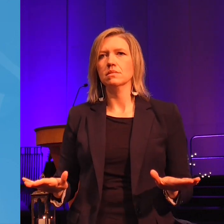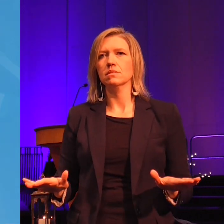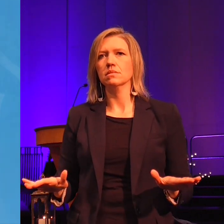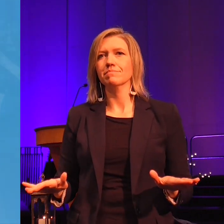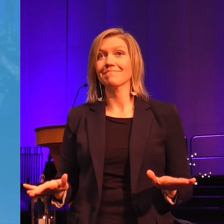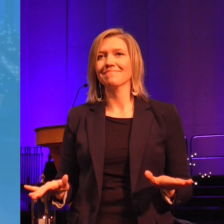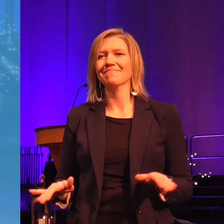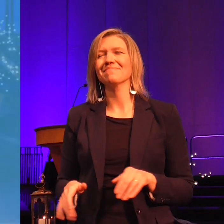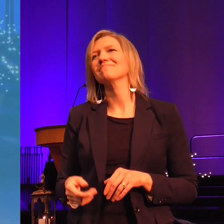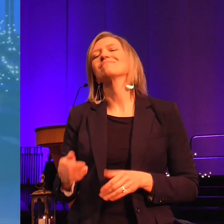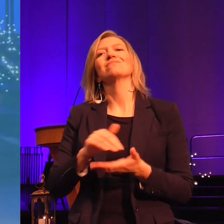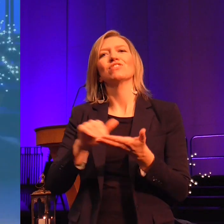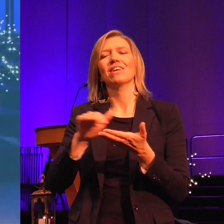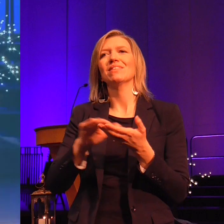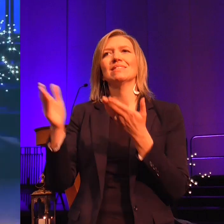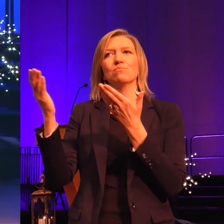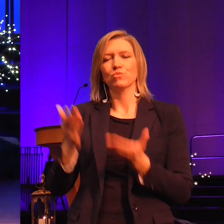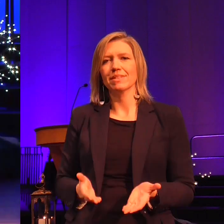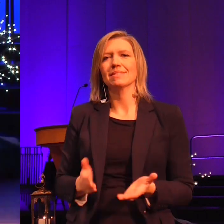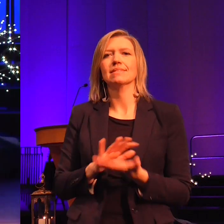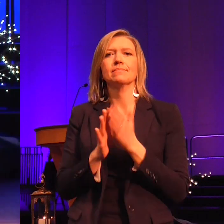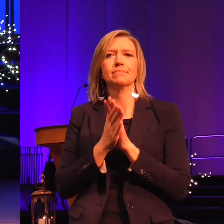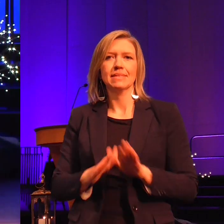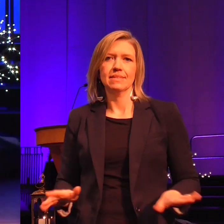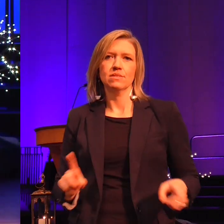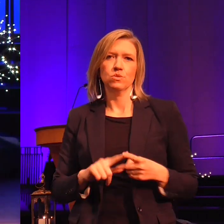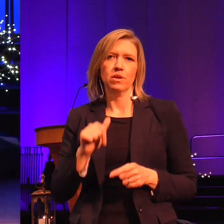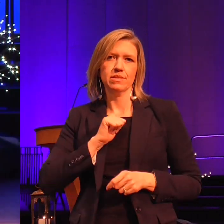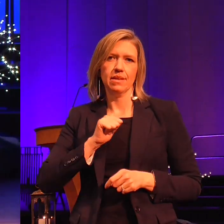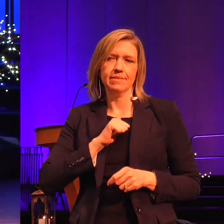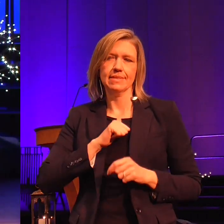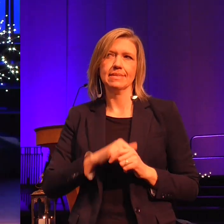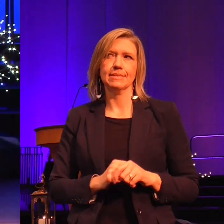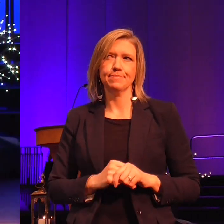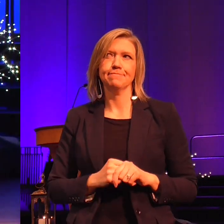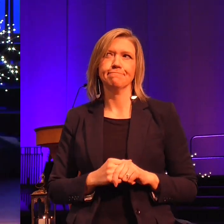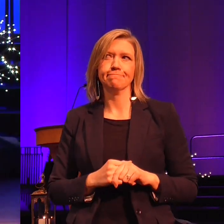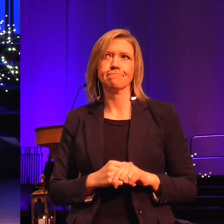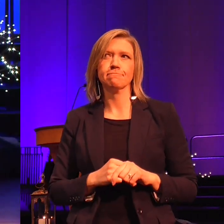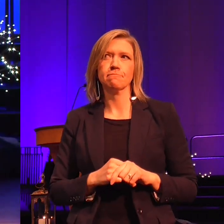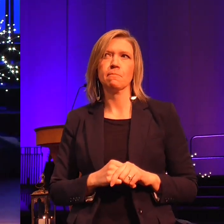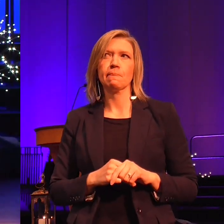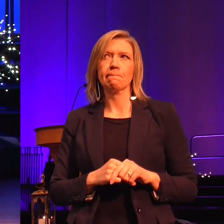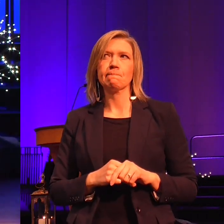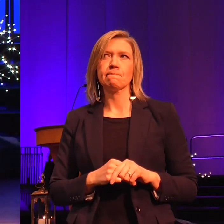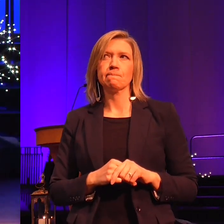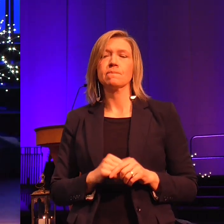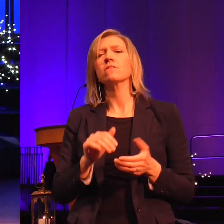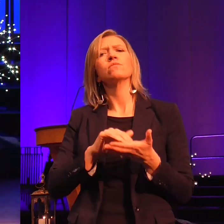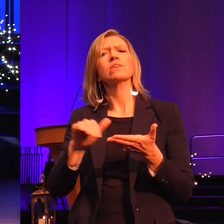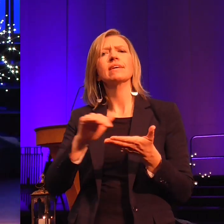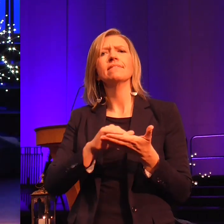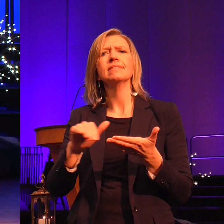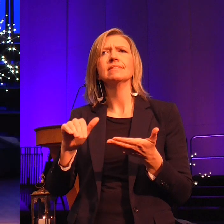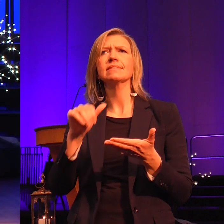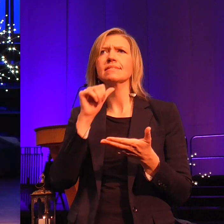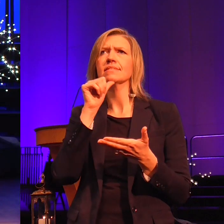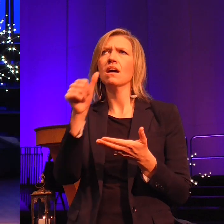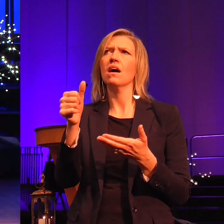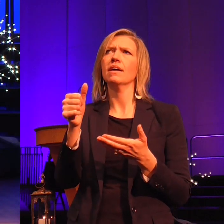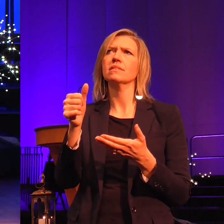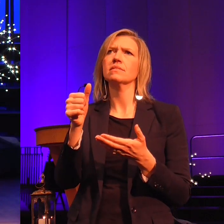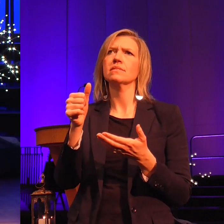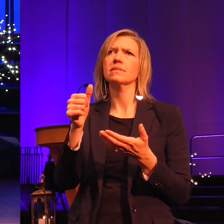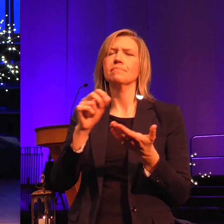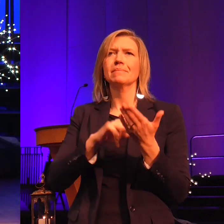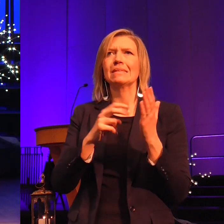Forgiveness brings peace to ourselves. So, forgiveness does not free us from boundaries. I want to state